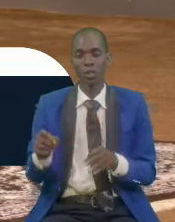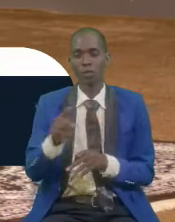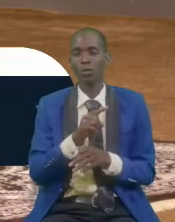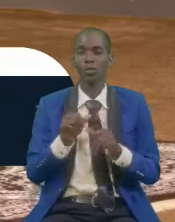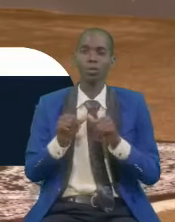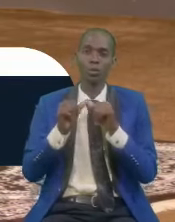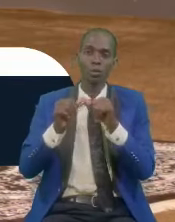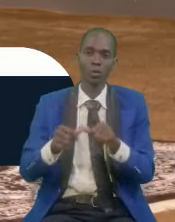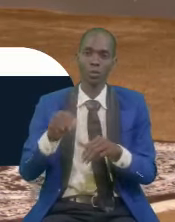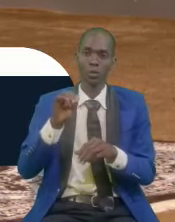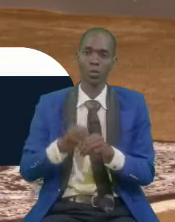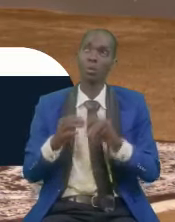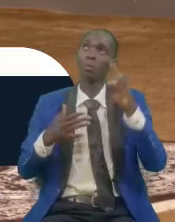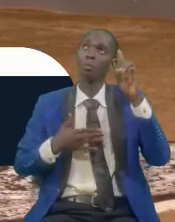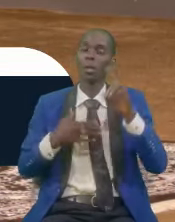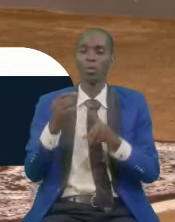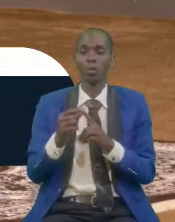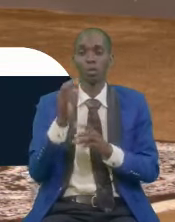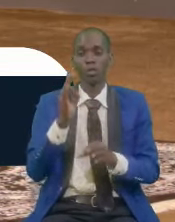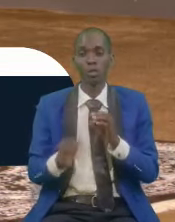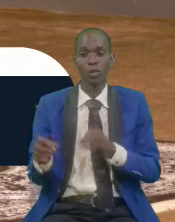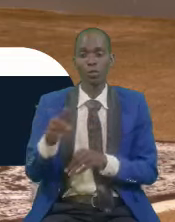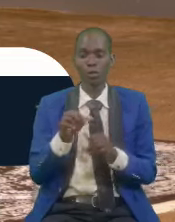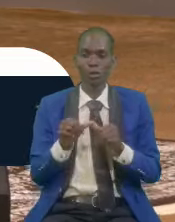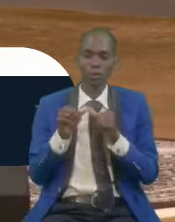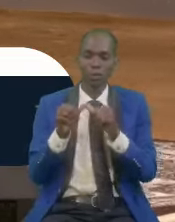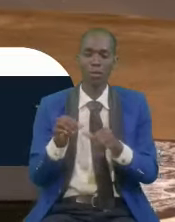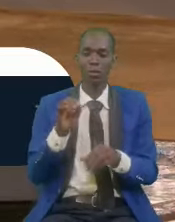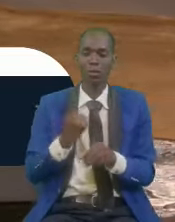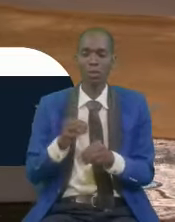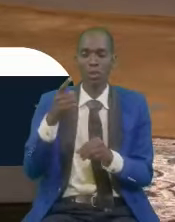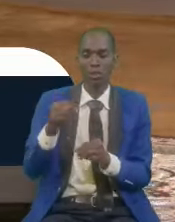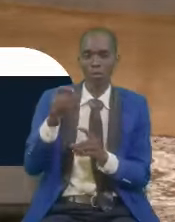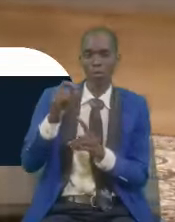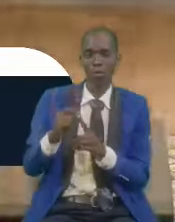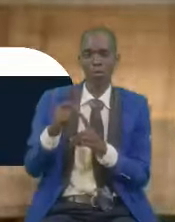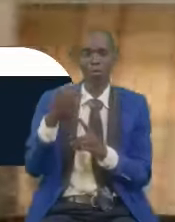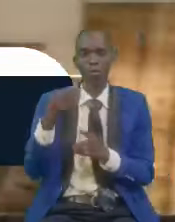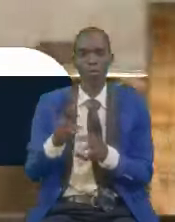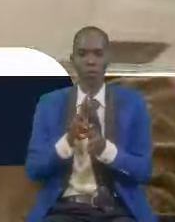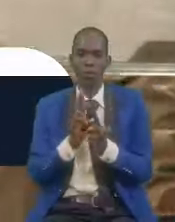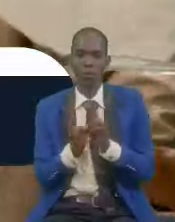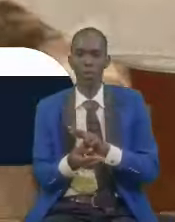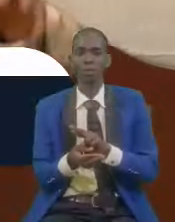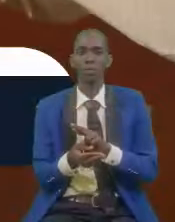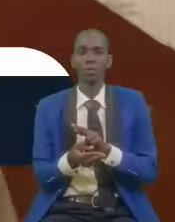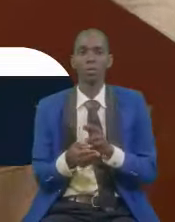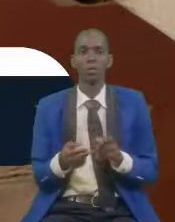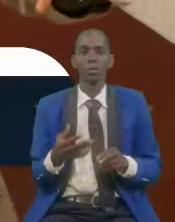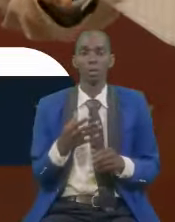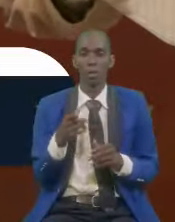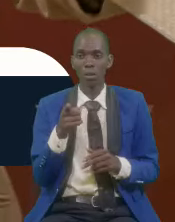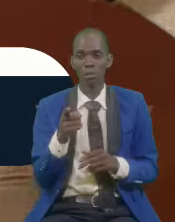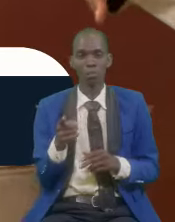my word, if ye continue in the word of repentance. You've missed